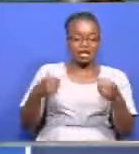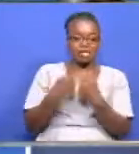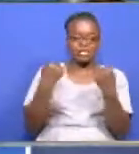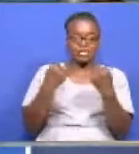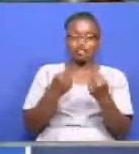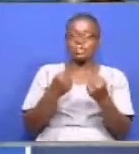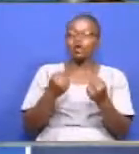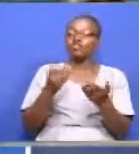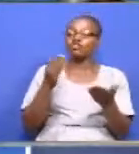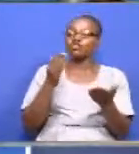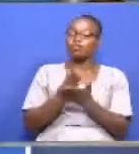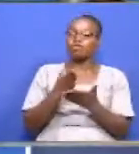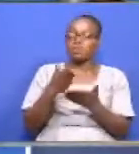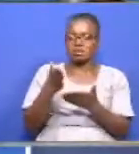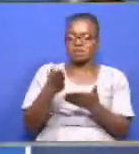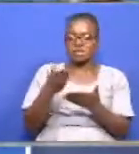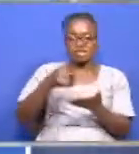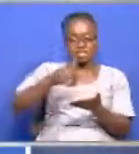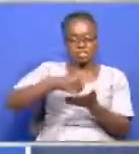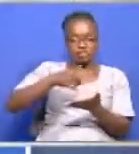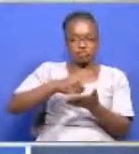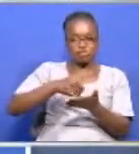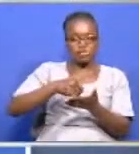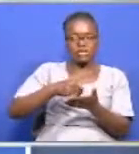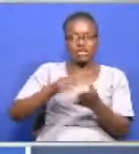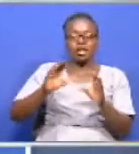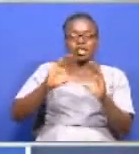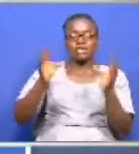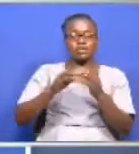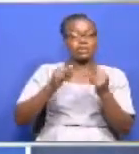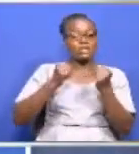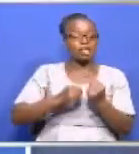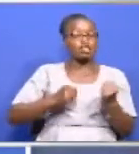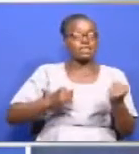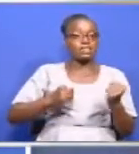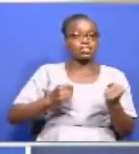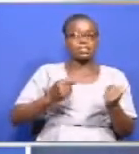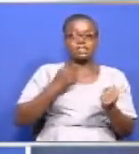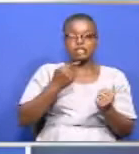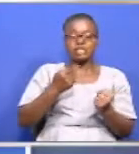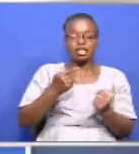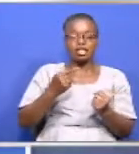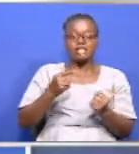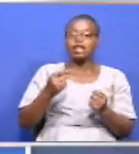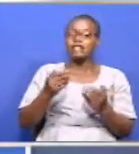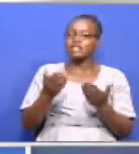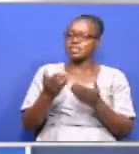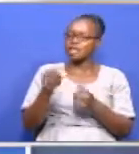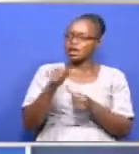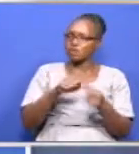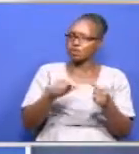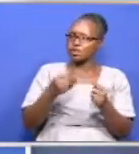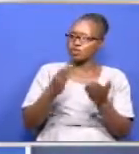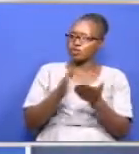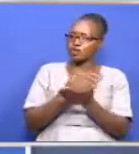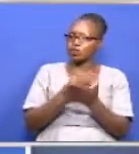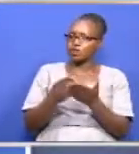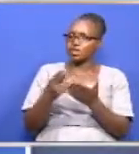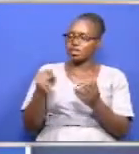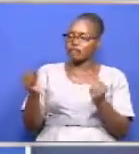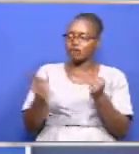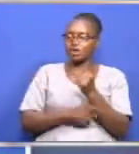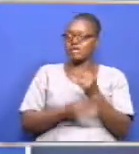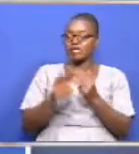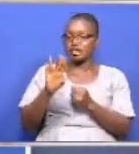whereabouts appointments. Now, World Athletics said Kipsang had 4 whereabout failures between April 2018 and